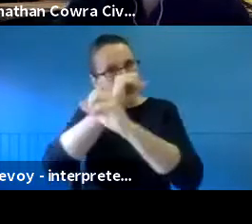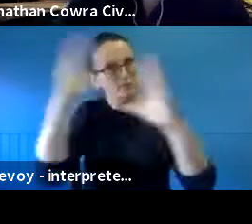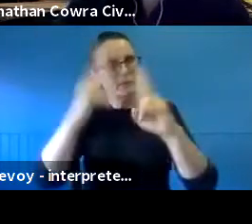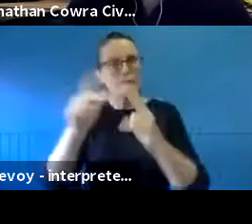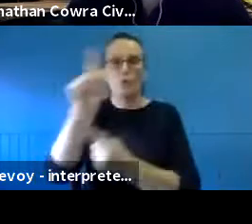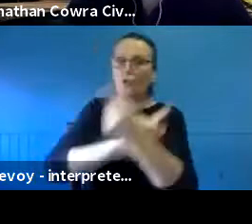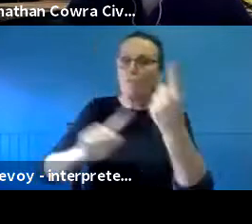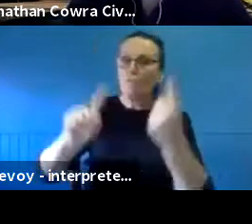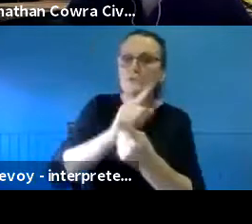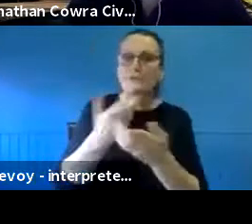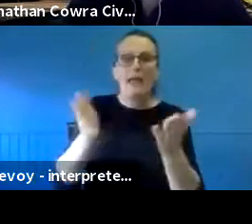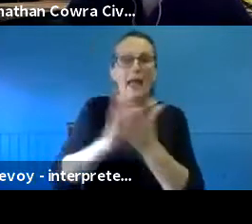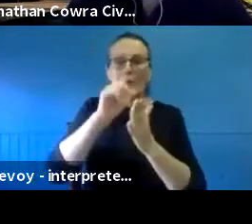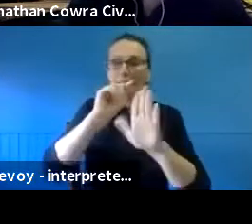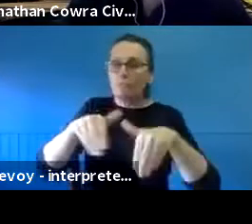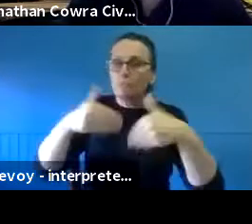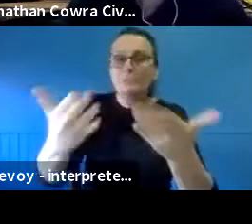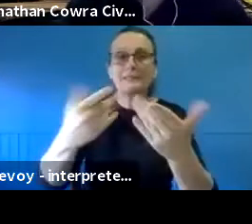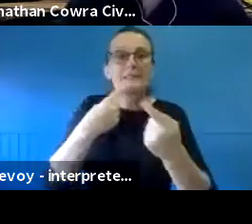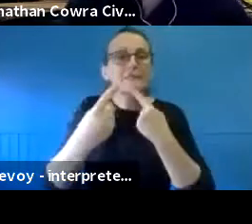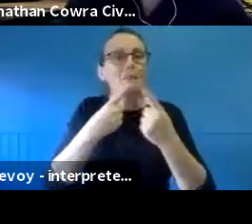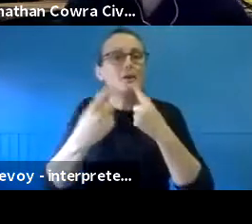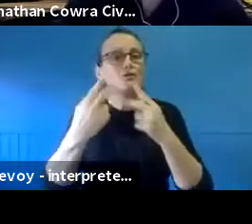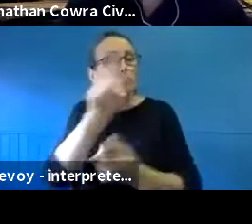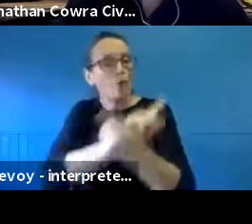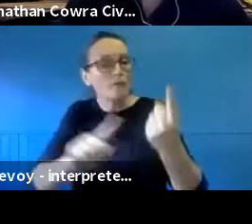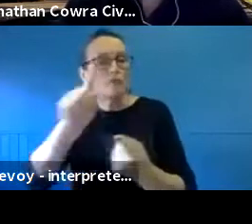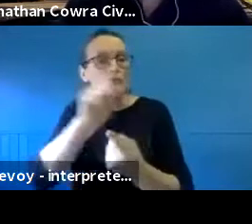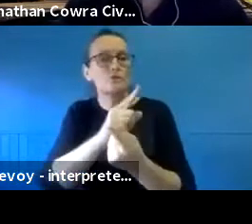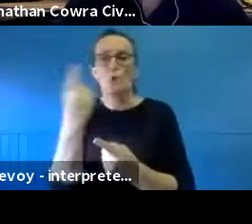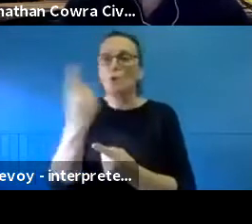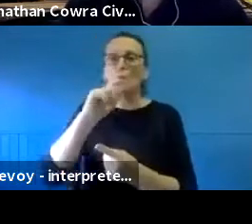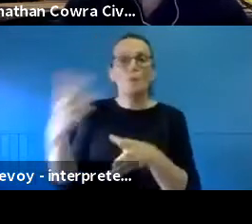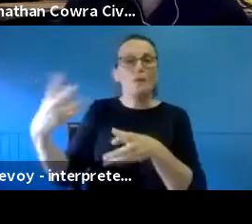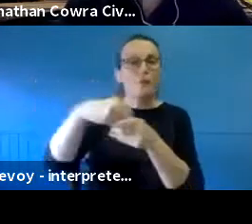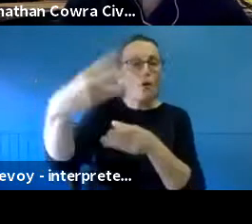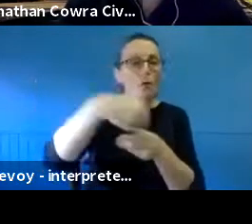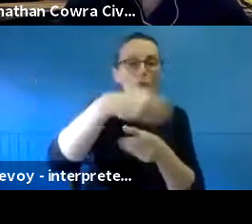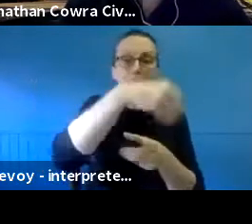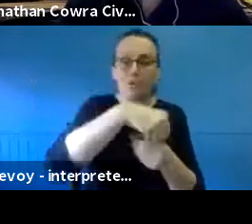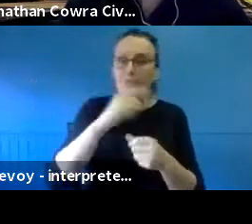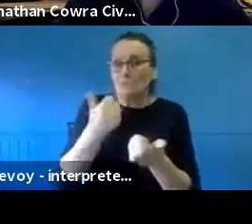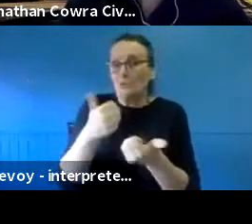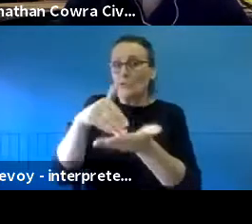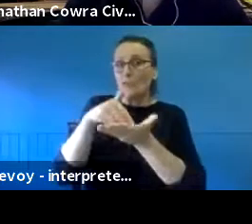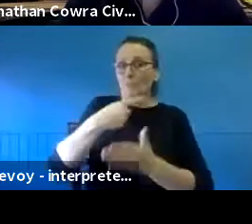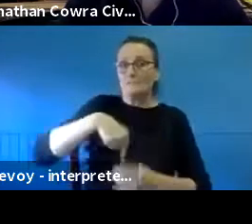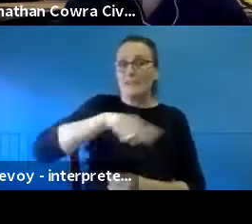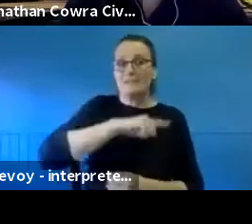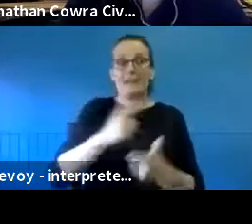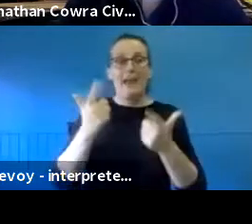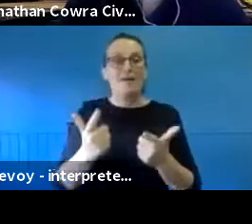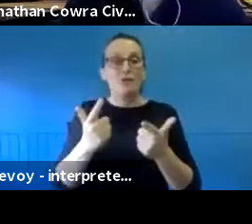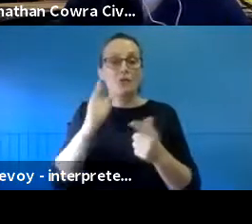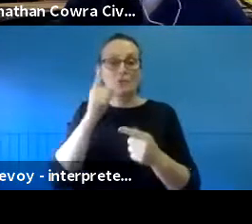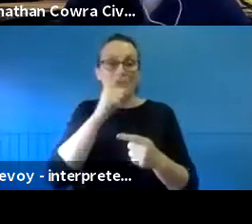that we might deliver some of it, and the kinds of parties that might be involved in it. So, you know, I know there's a lot of us on the panel, so I won't say too much